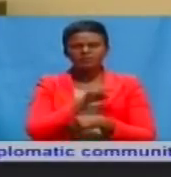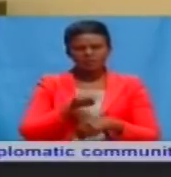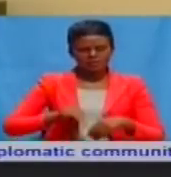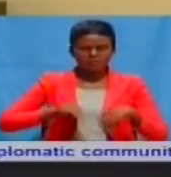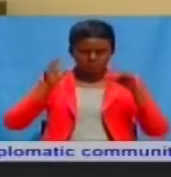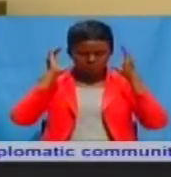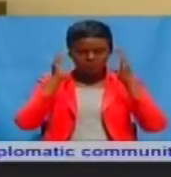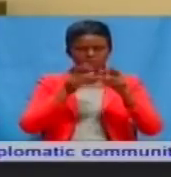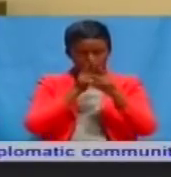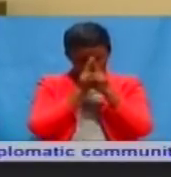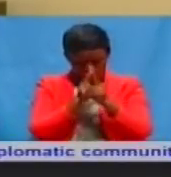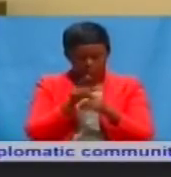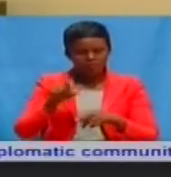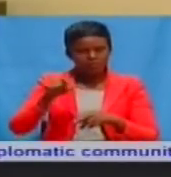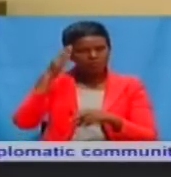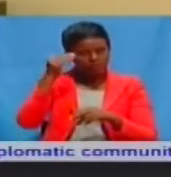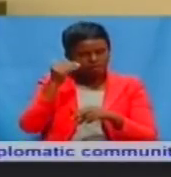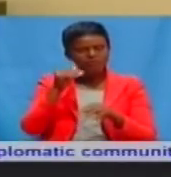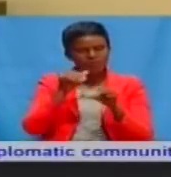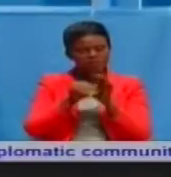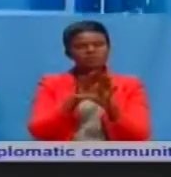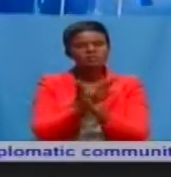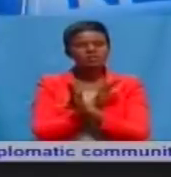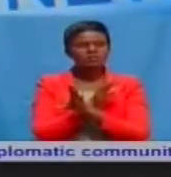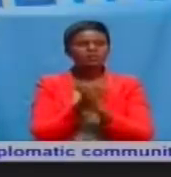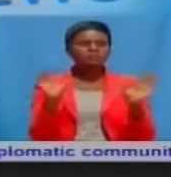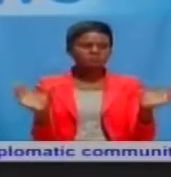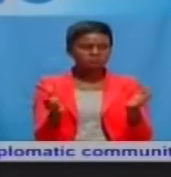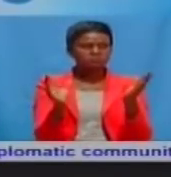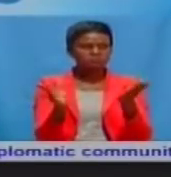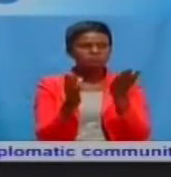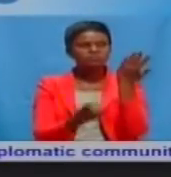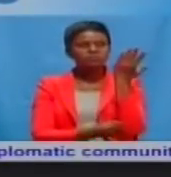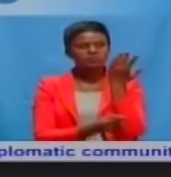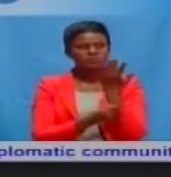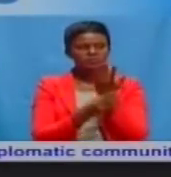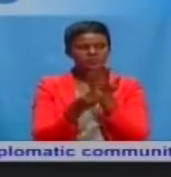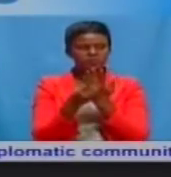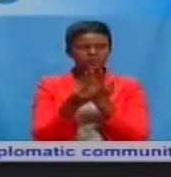the respect they deserve because they are in Zambia to enhance development.